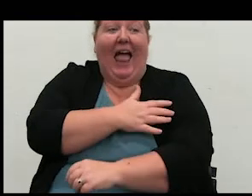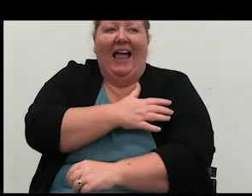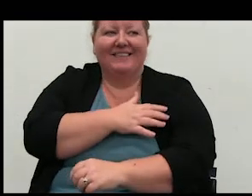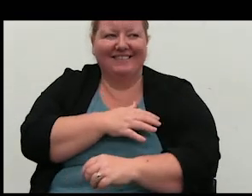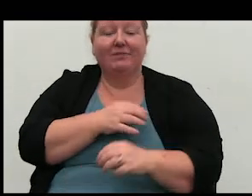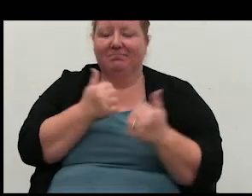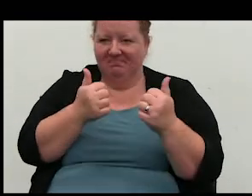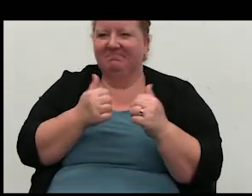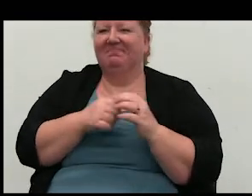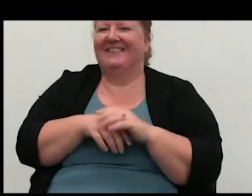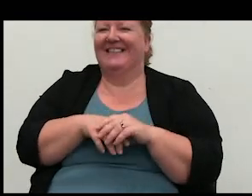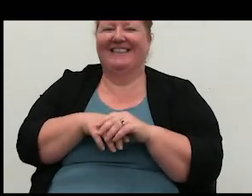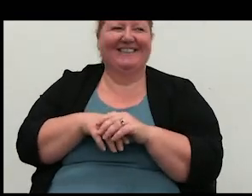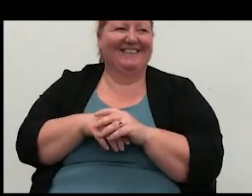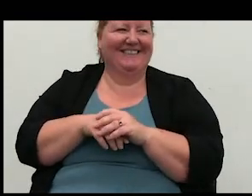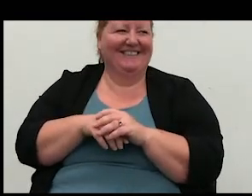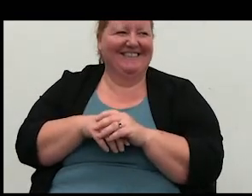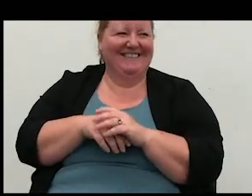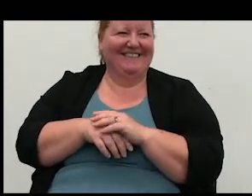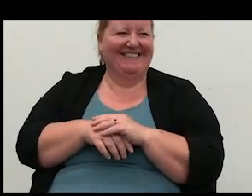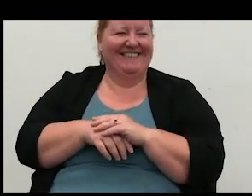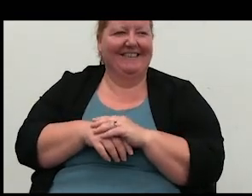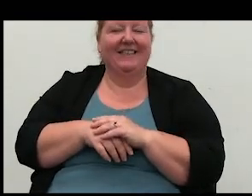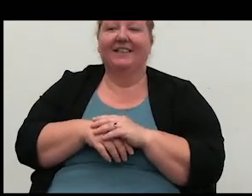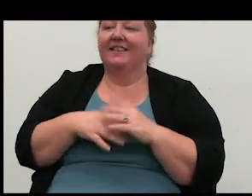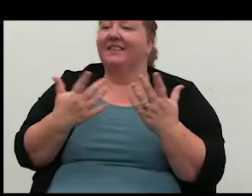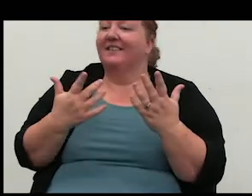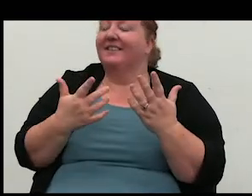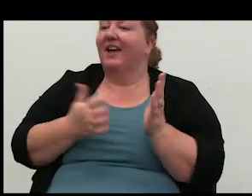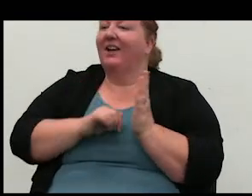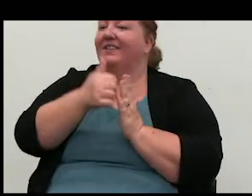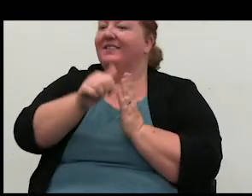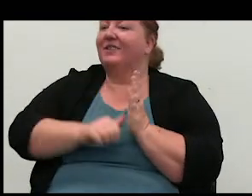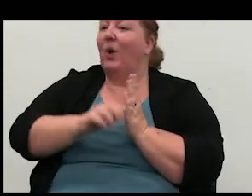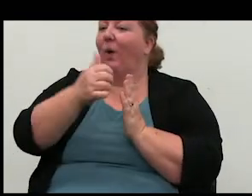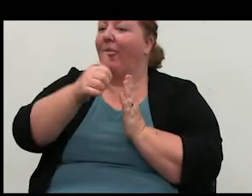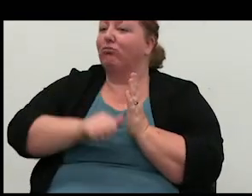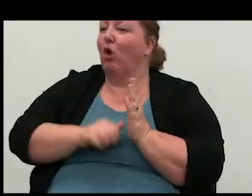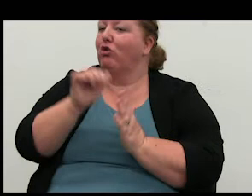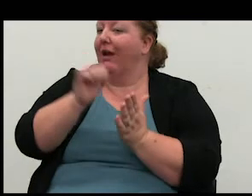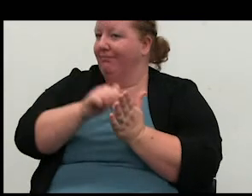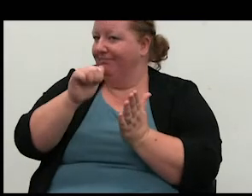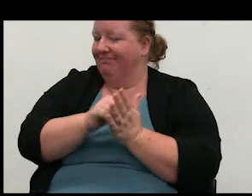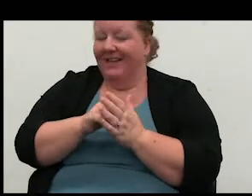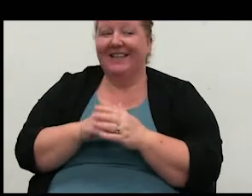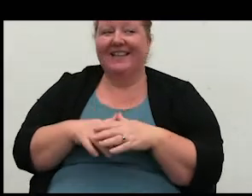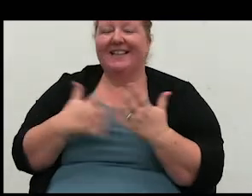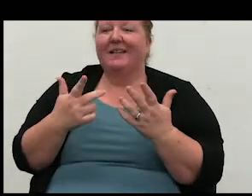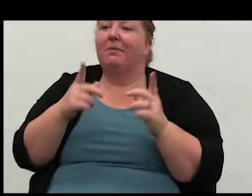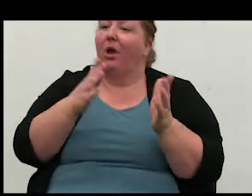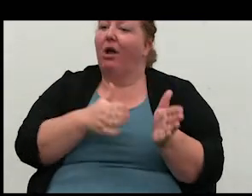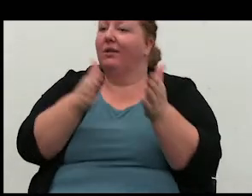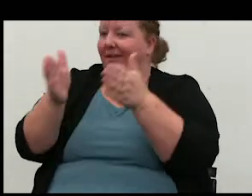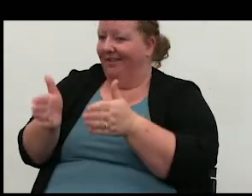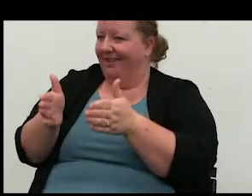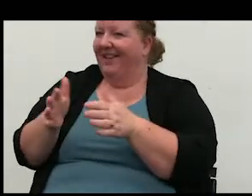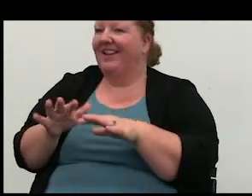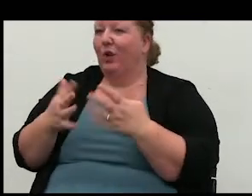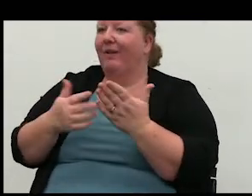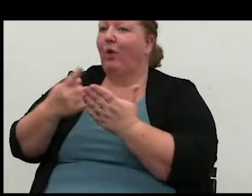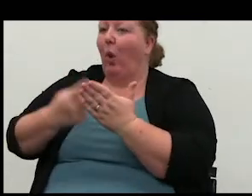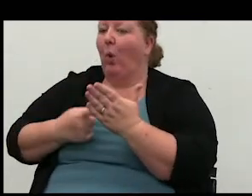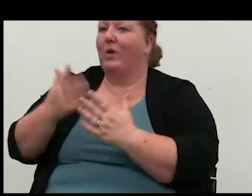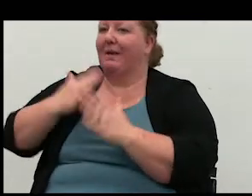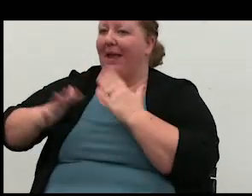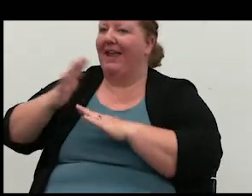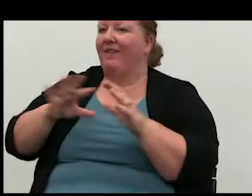good. I don't prove that he's correct. But the alternative to this, he said, was instead of rules, you have laws of behaviour.